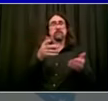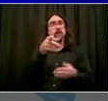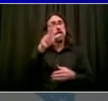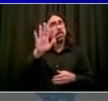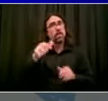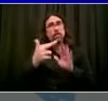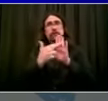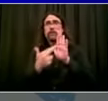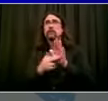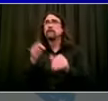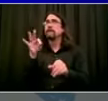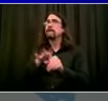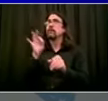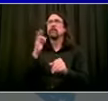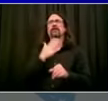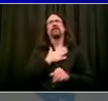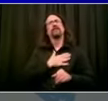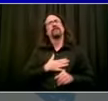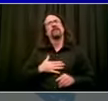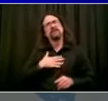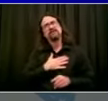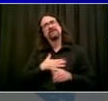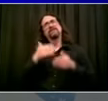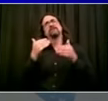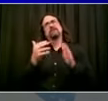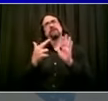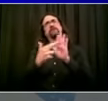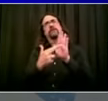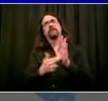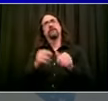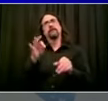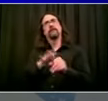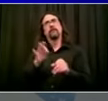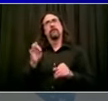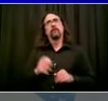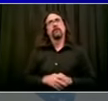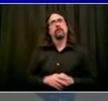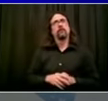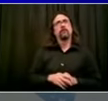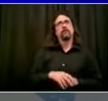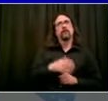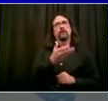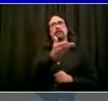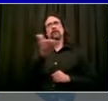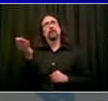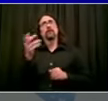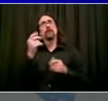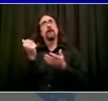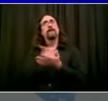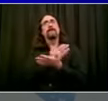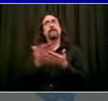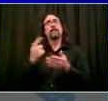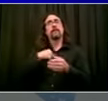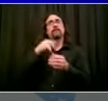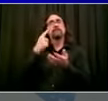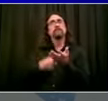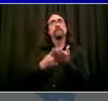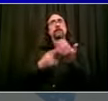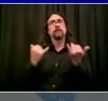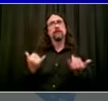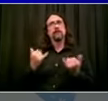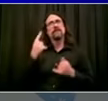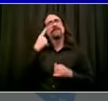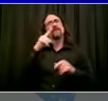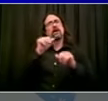participate in the census. Every single New Yorker can sign up and vote who's eligible to vote. And of course, everyone who needs